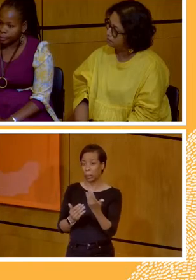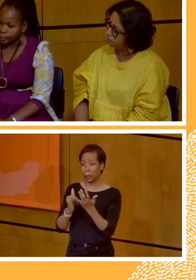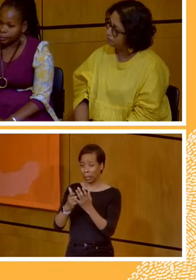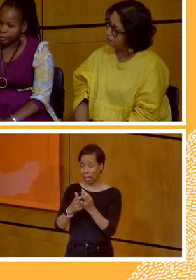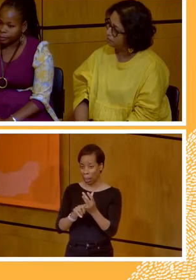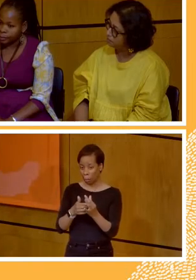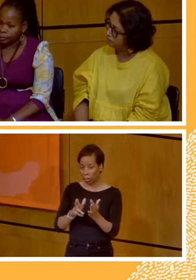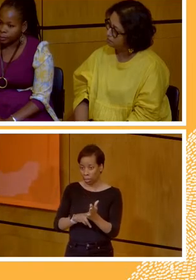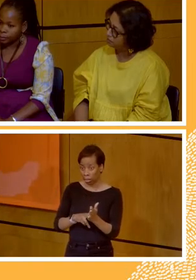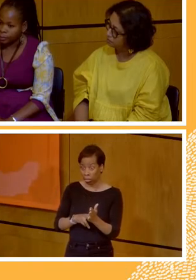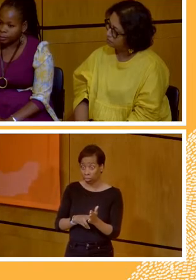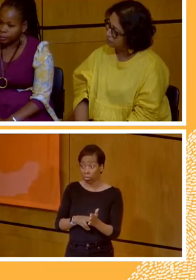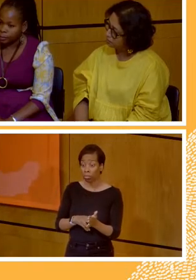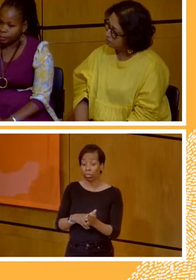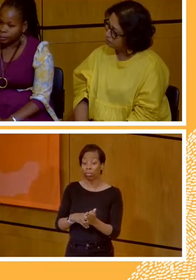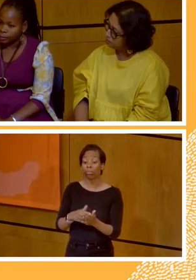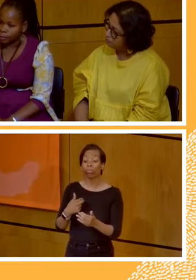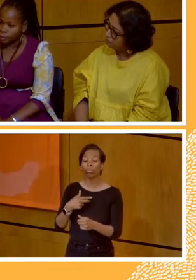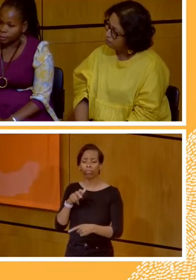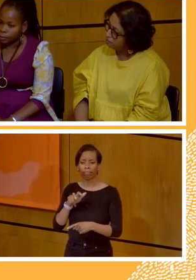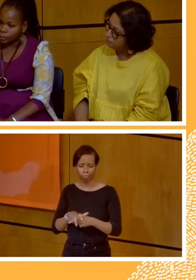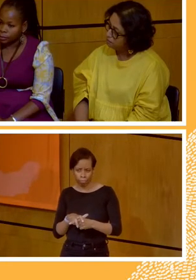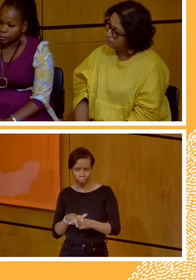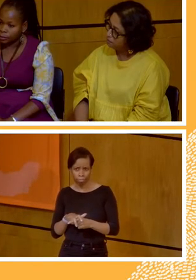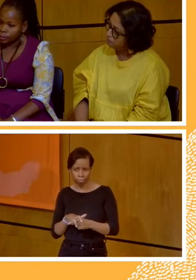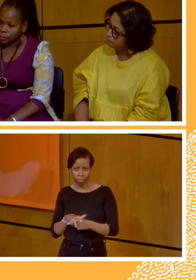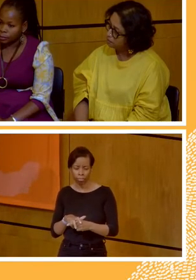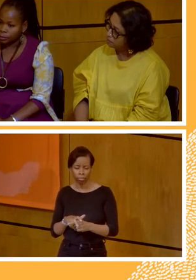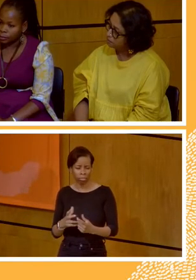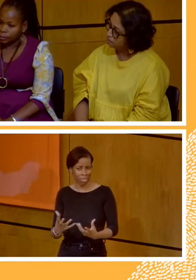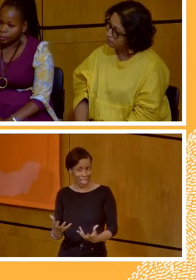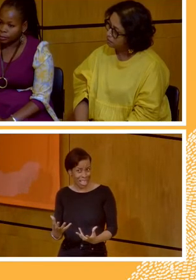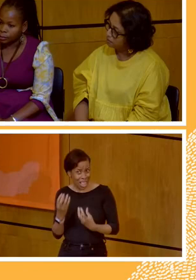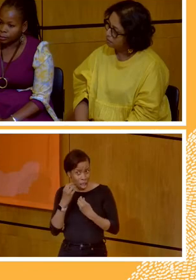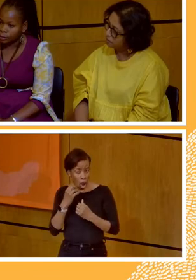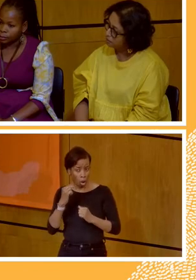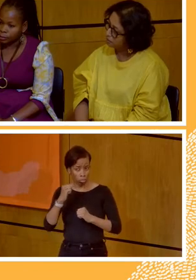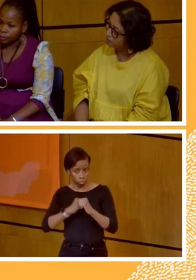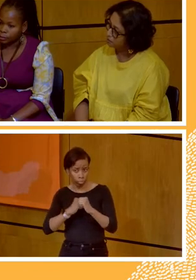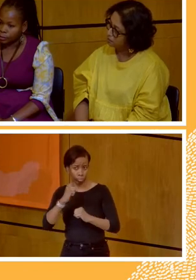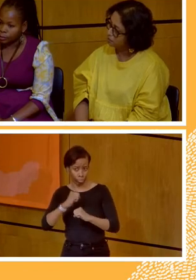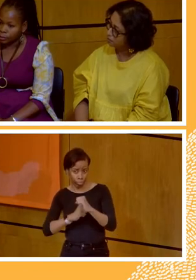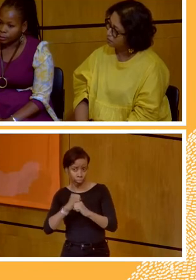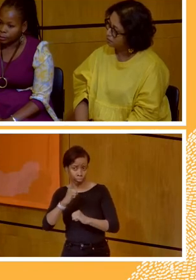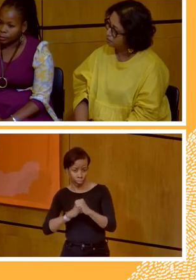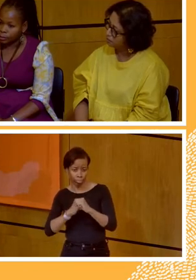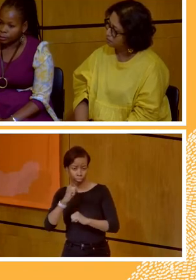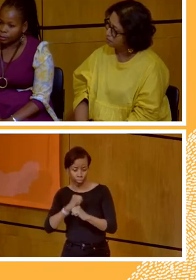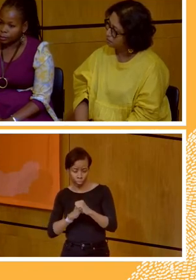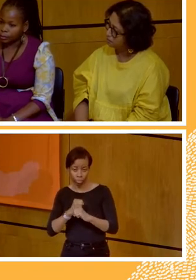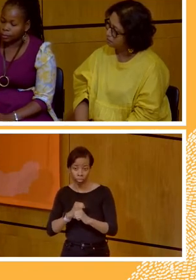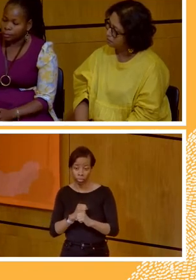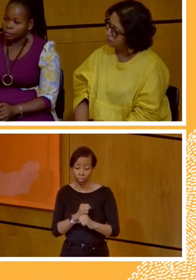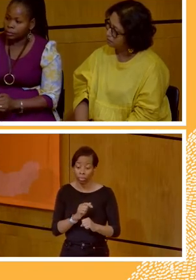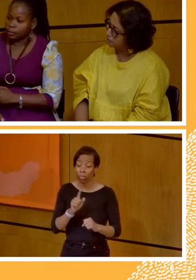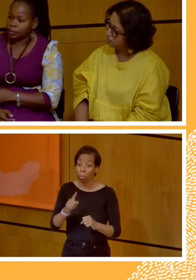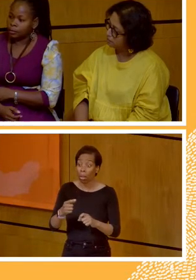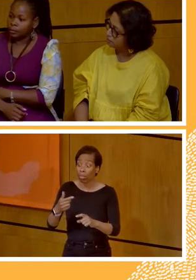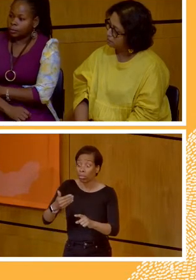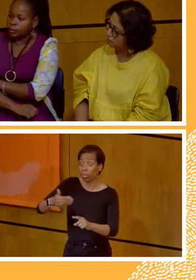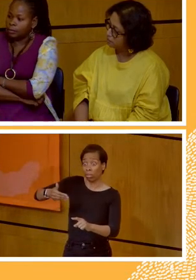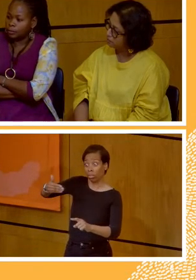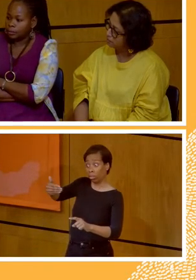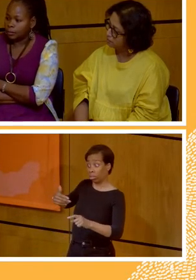it's massive turbines. But if you listen to it upriver, where above water, all you can hear is birds and